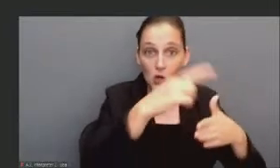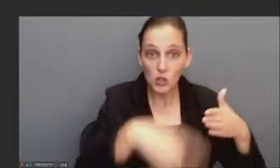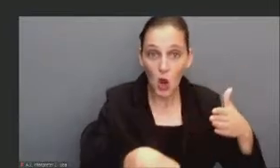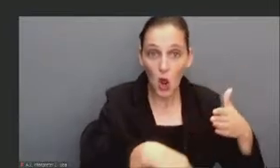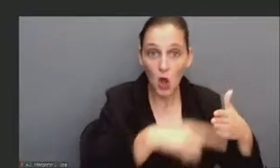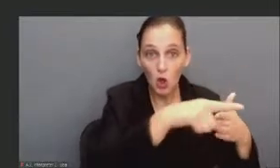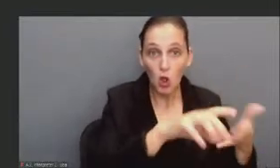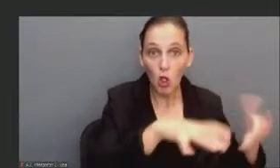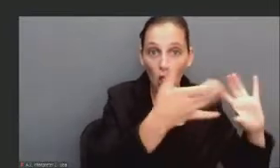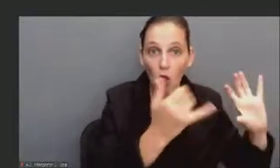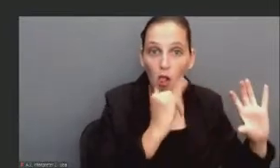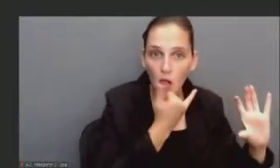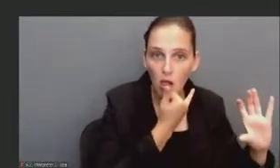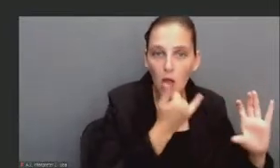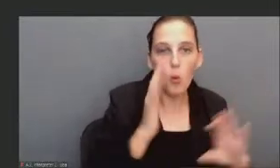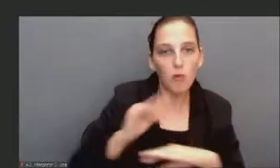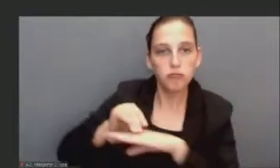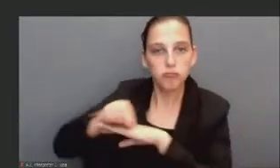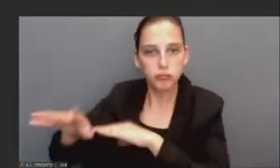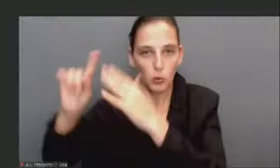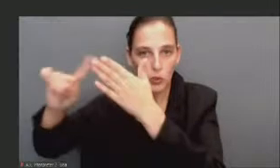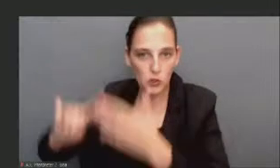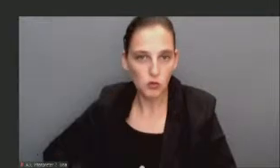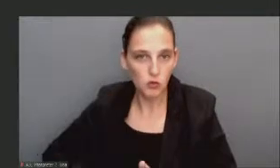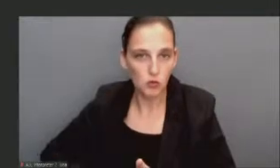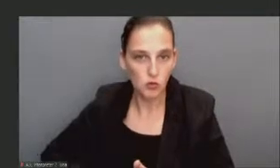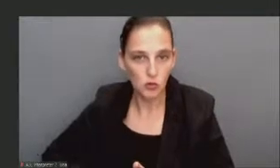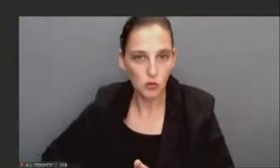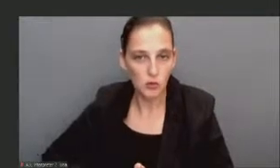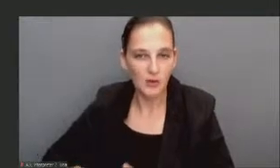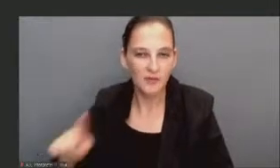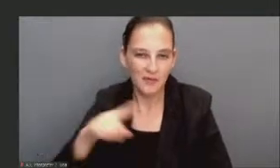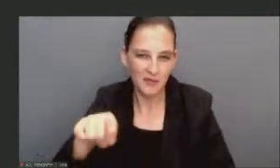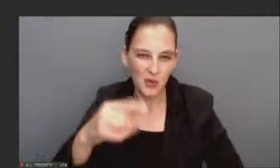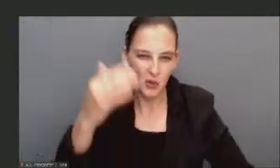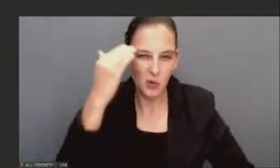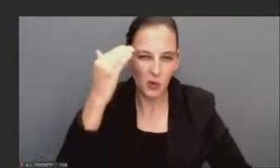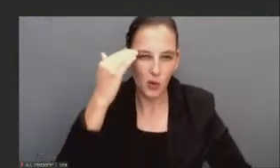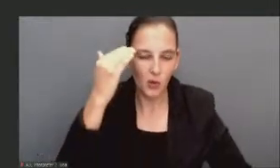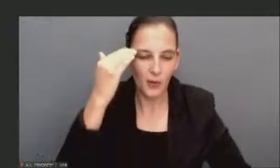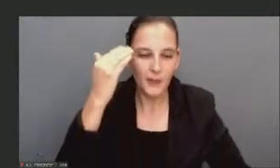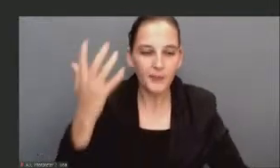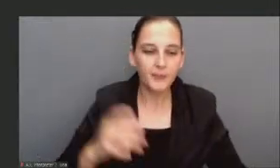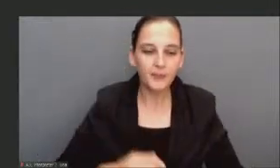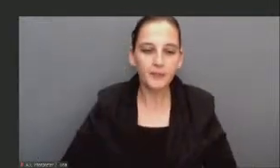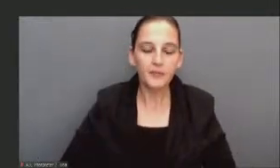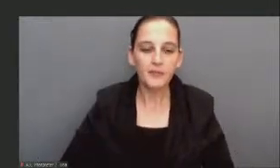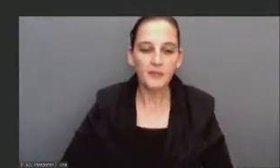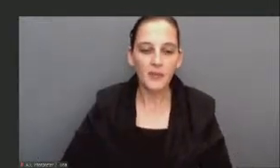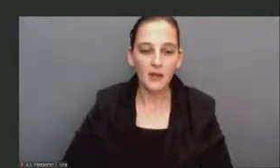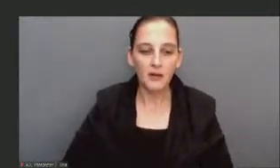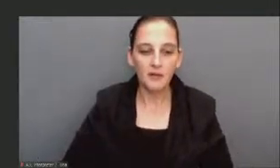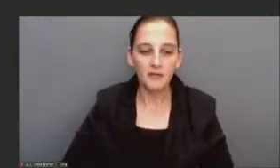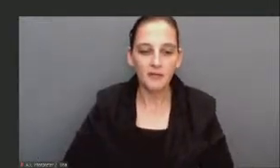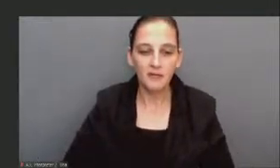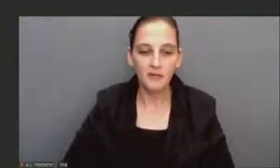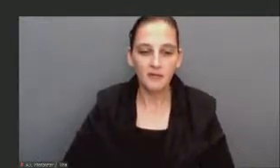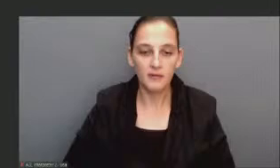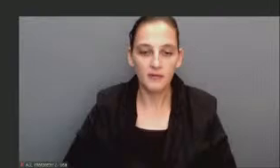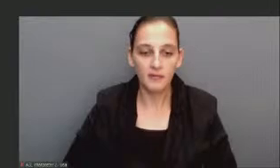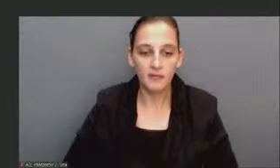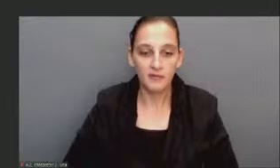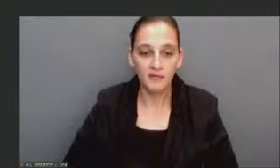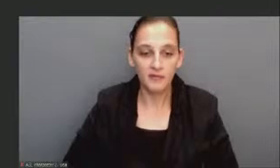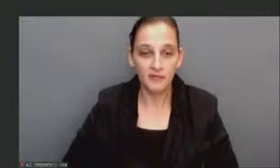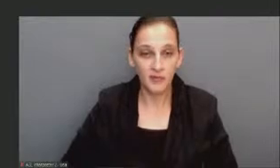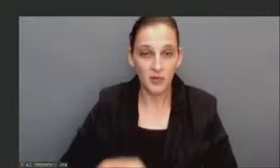And that I think you all know better than most how much that may limit the applicability